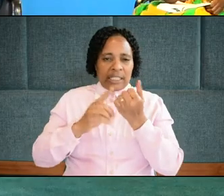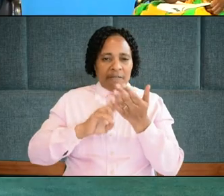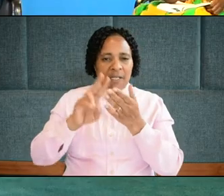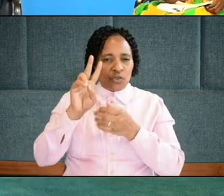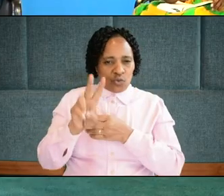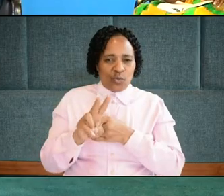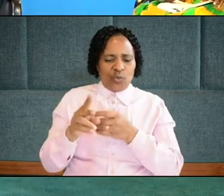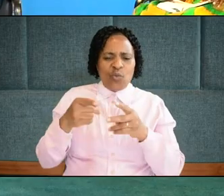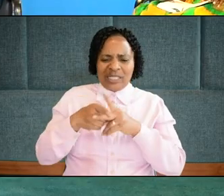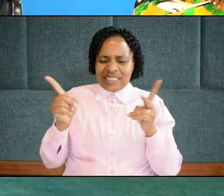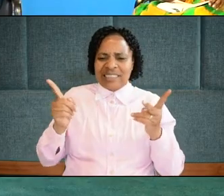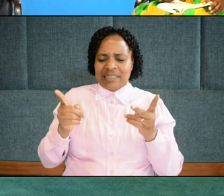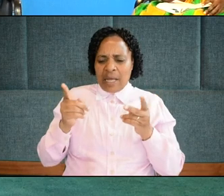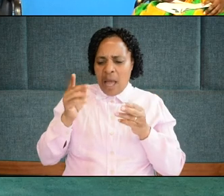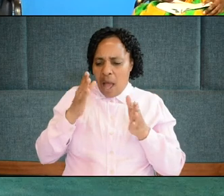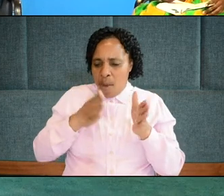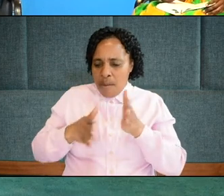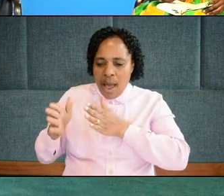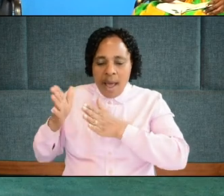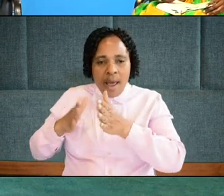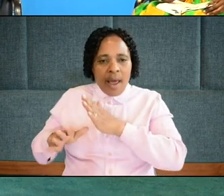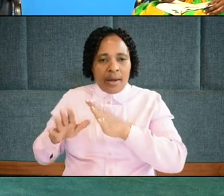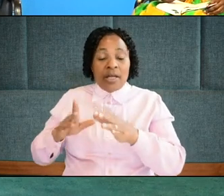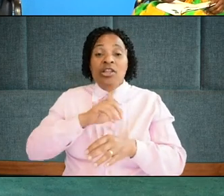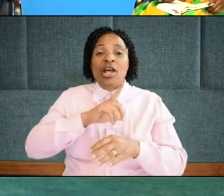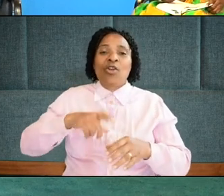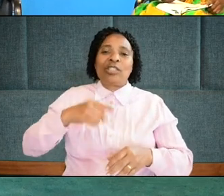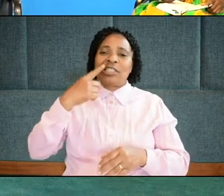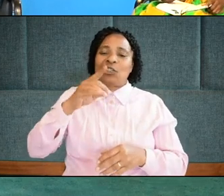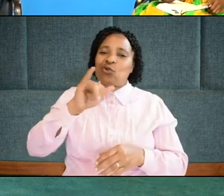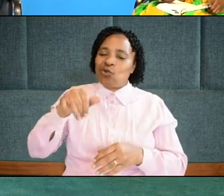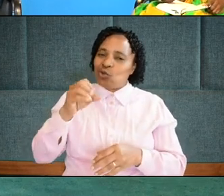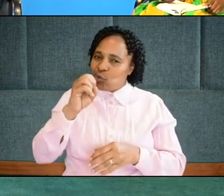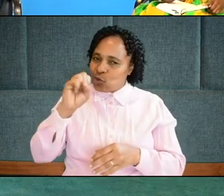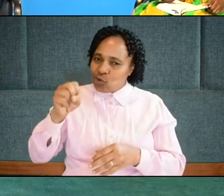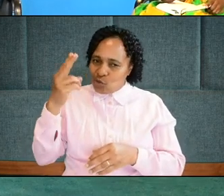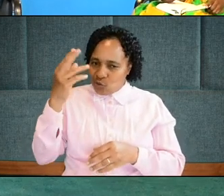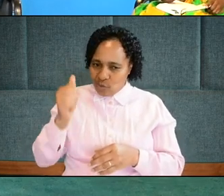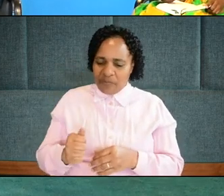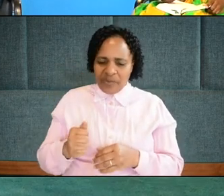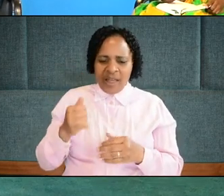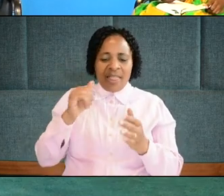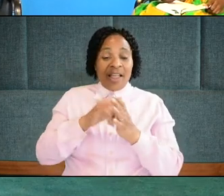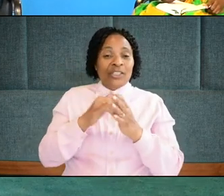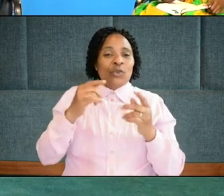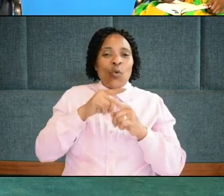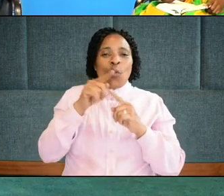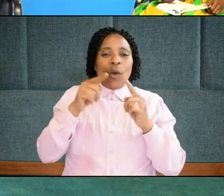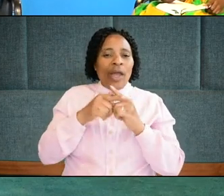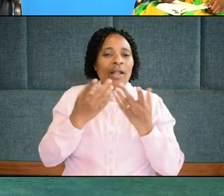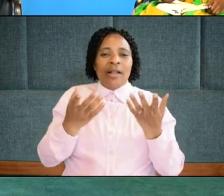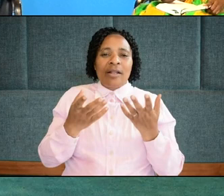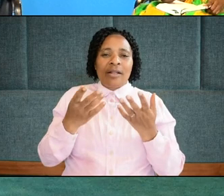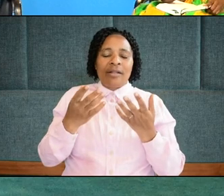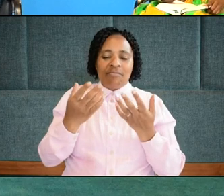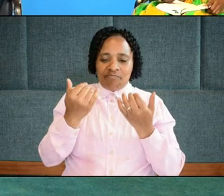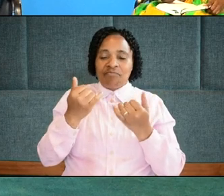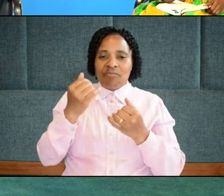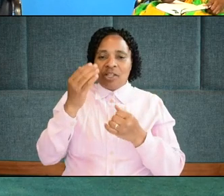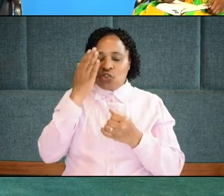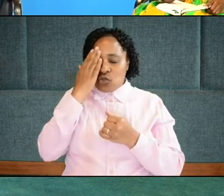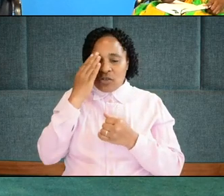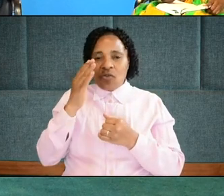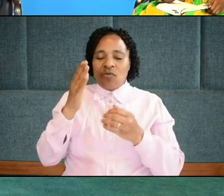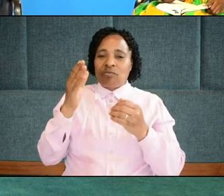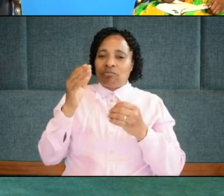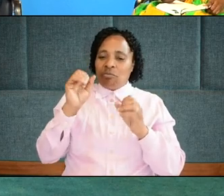to establish a trend. And it says, and the Lord said to Joshua, and this is when the Israelites are going to attack Jericho, see, I have